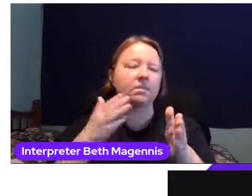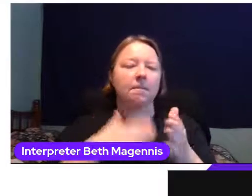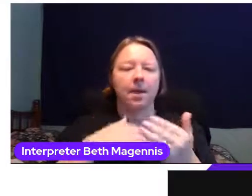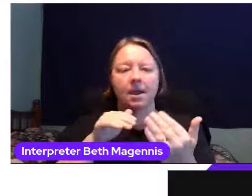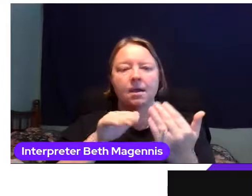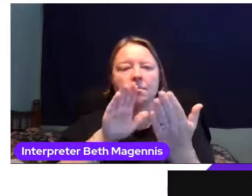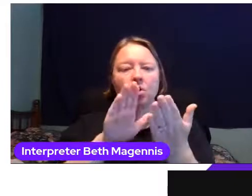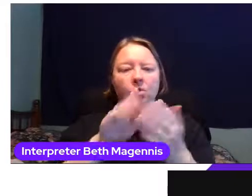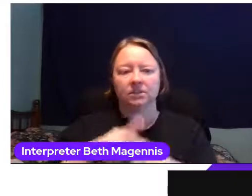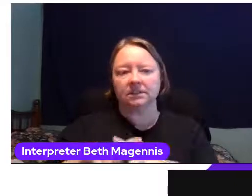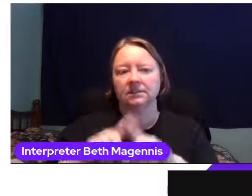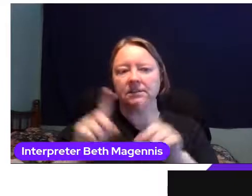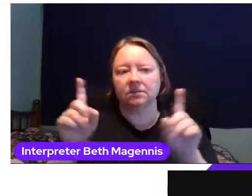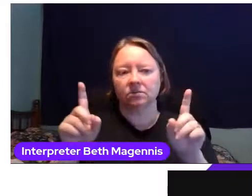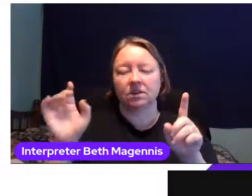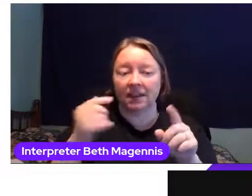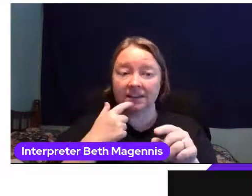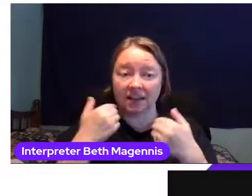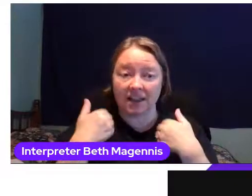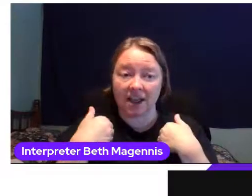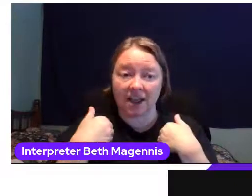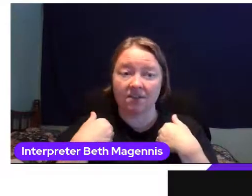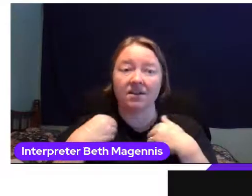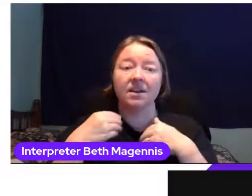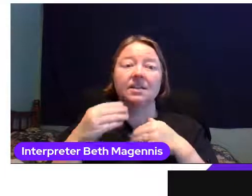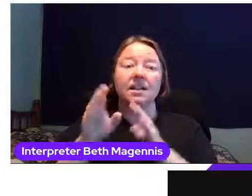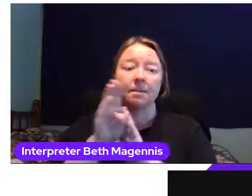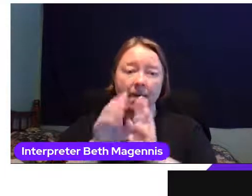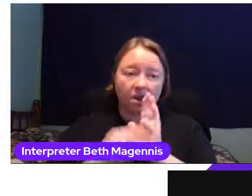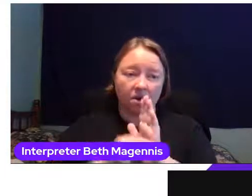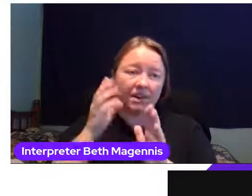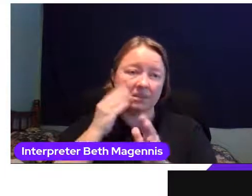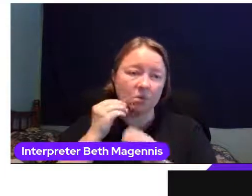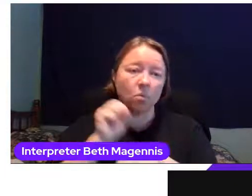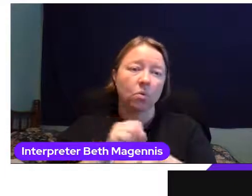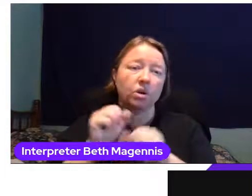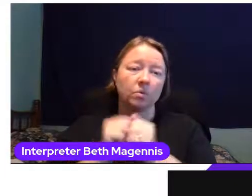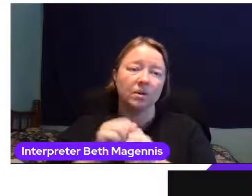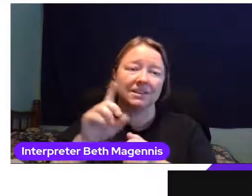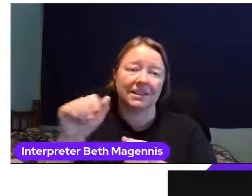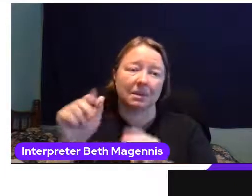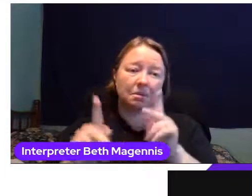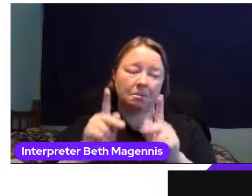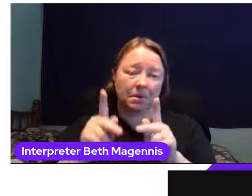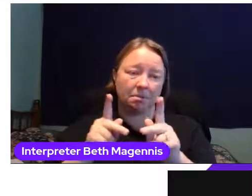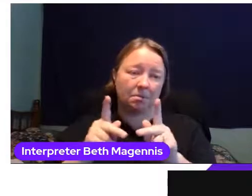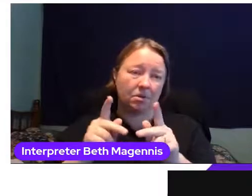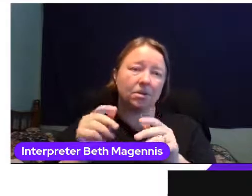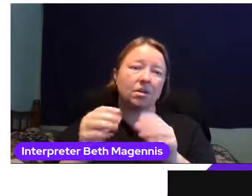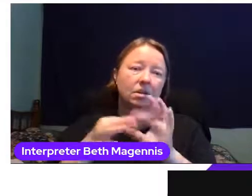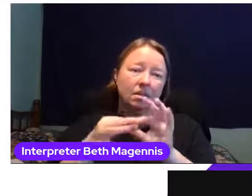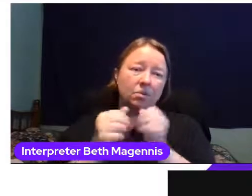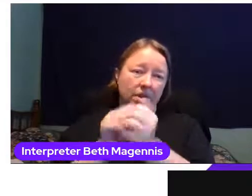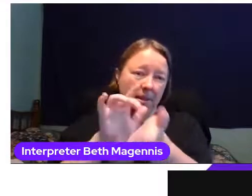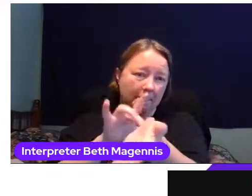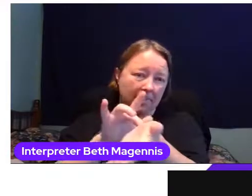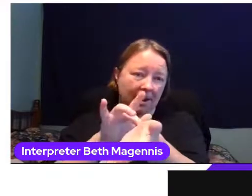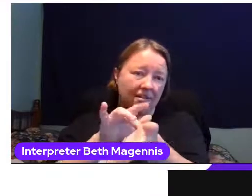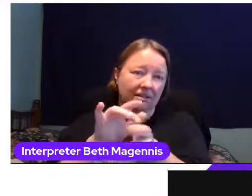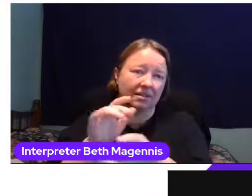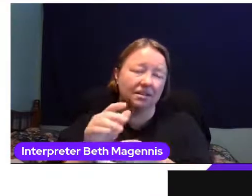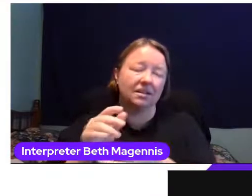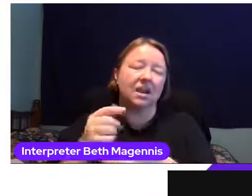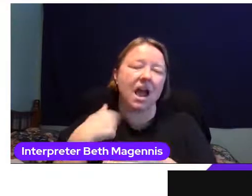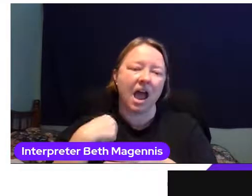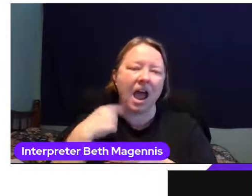bit different. And like I said, having that background working with disabled firsthand on the medical side, I anticipate the